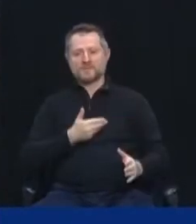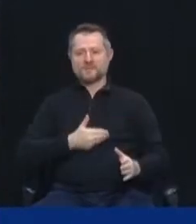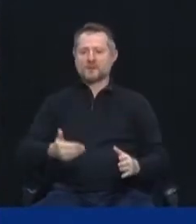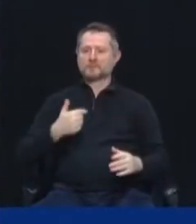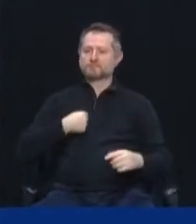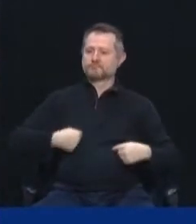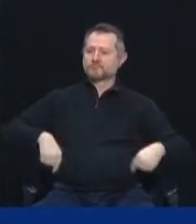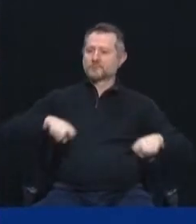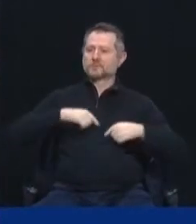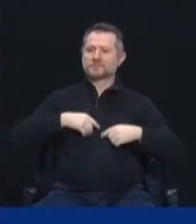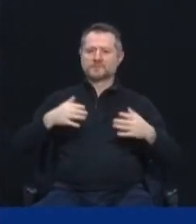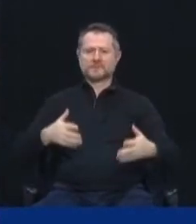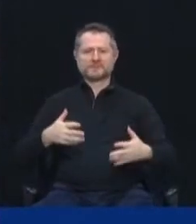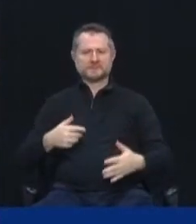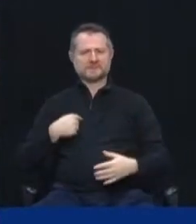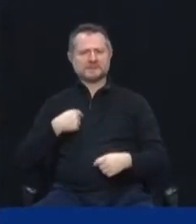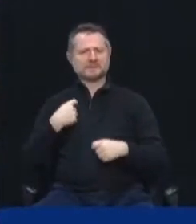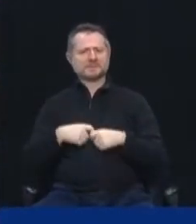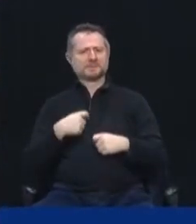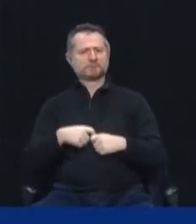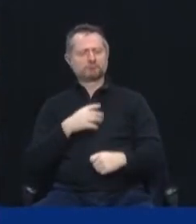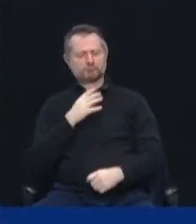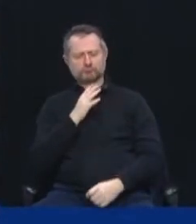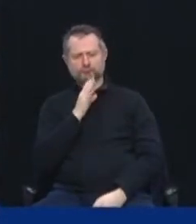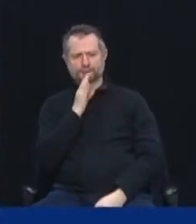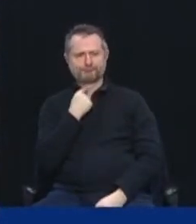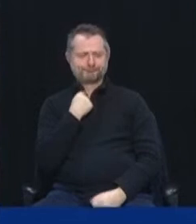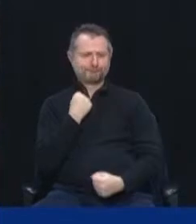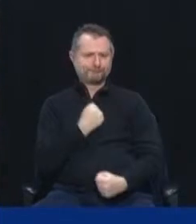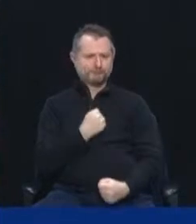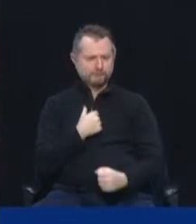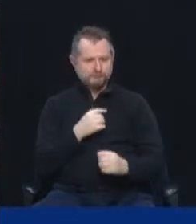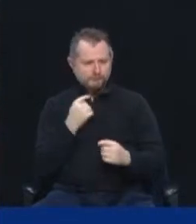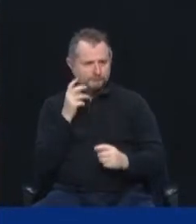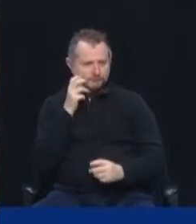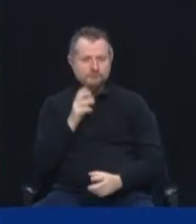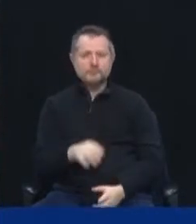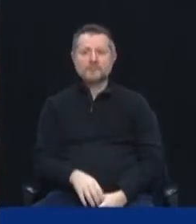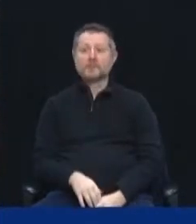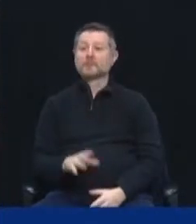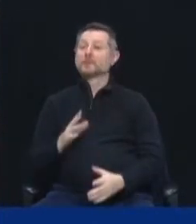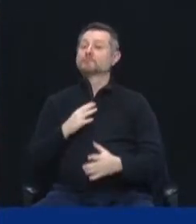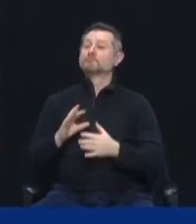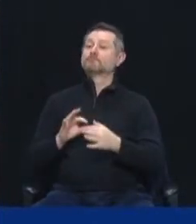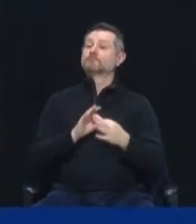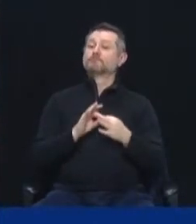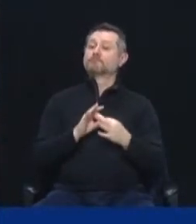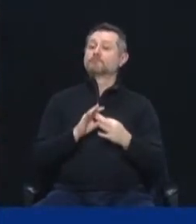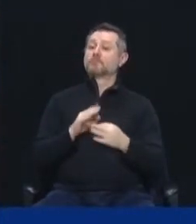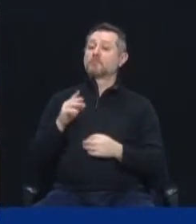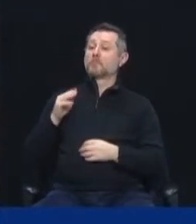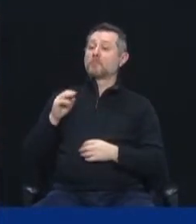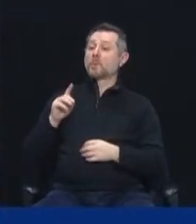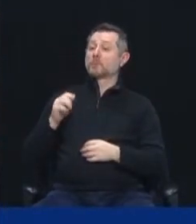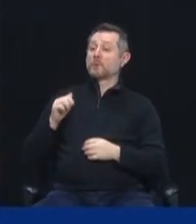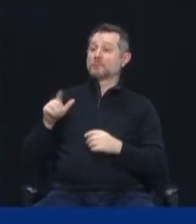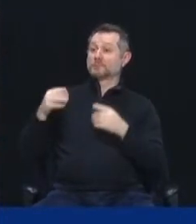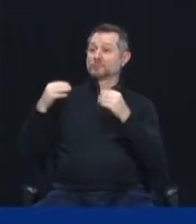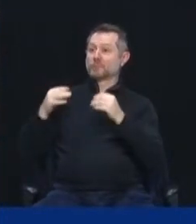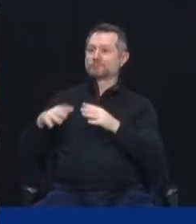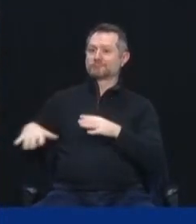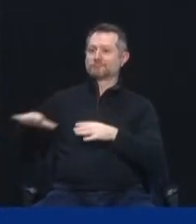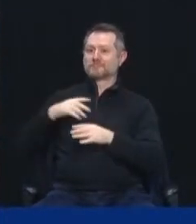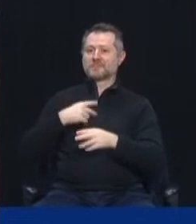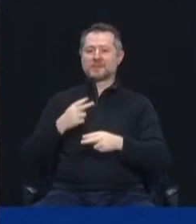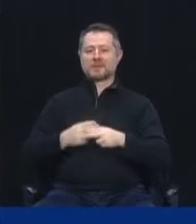today. On behalf of United Bodegas of America, my name is Radames Rodriguez. And I